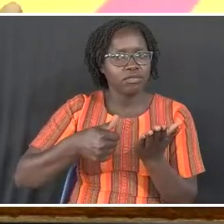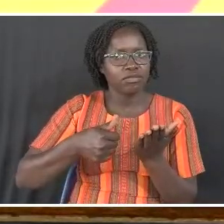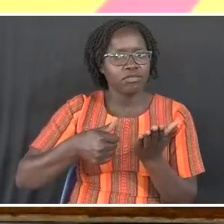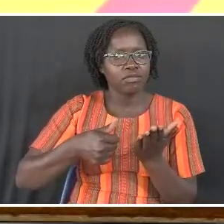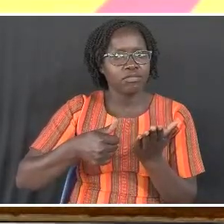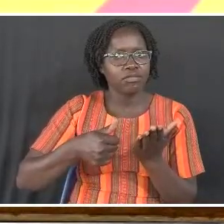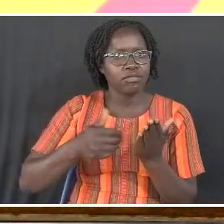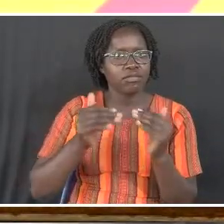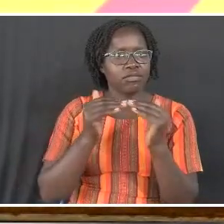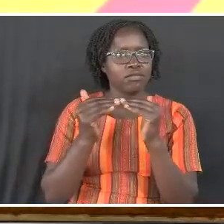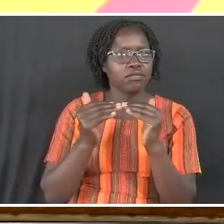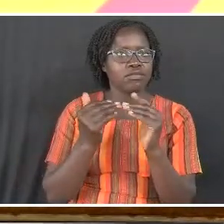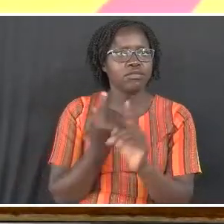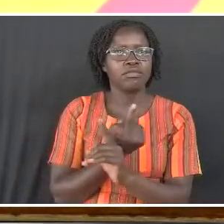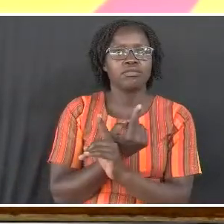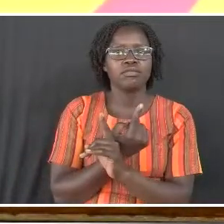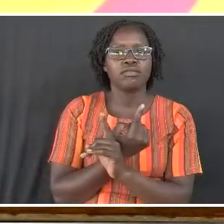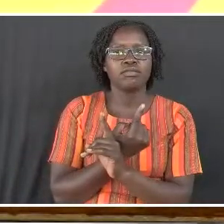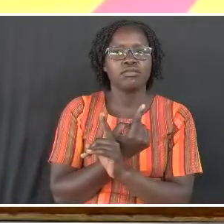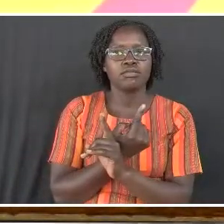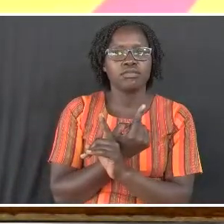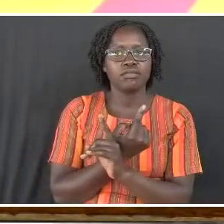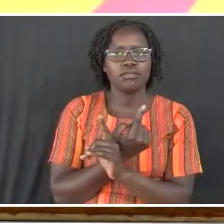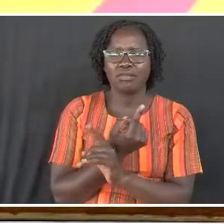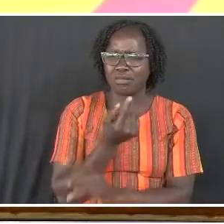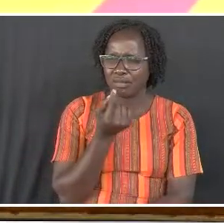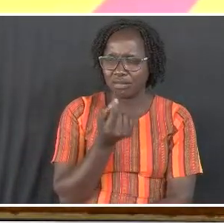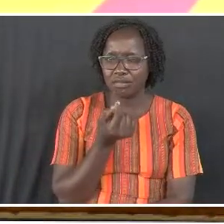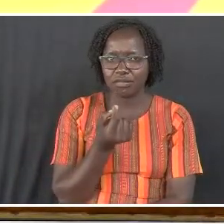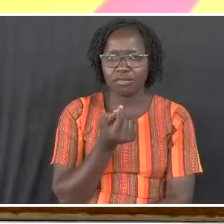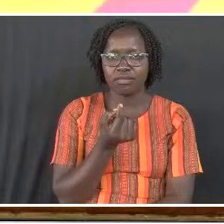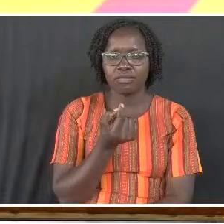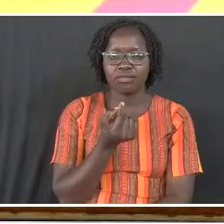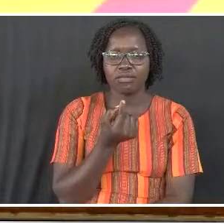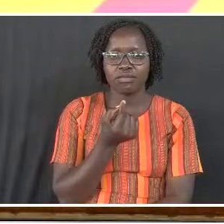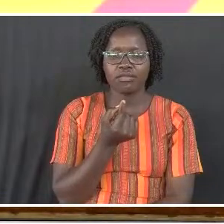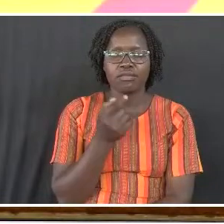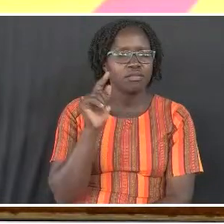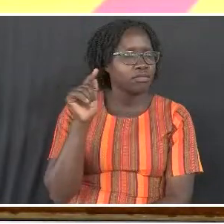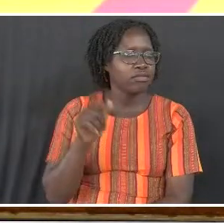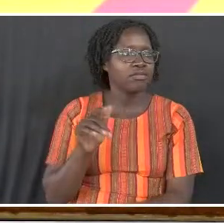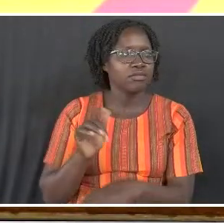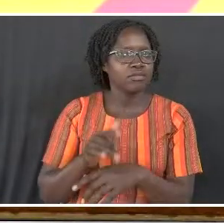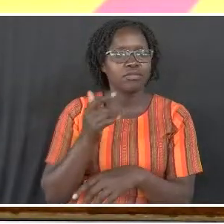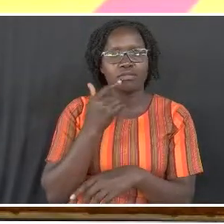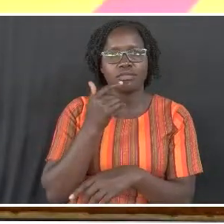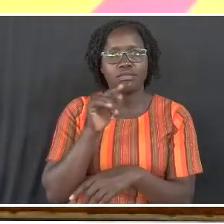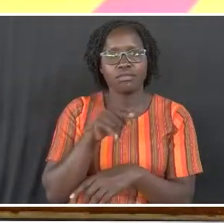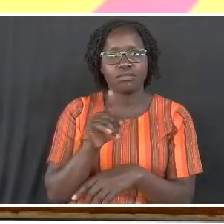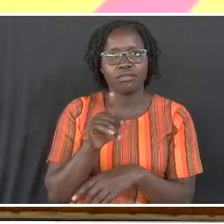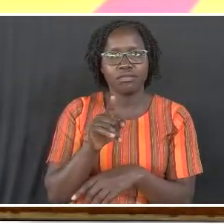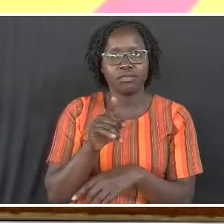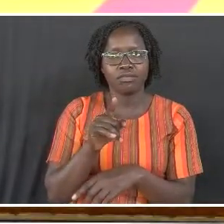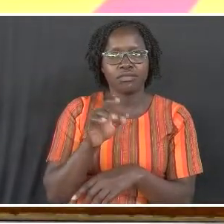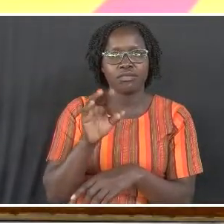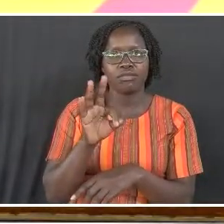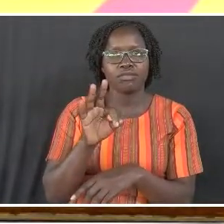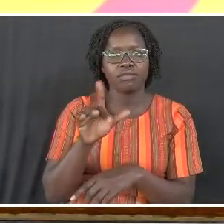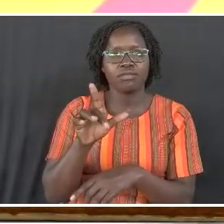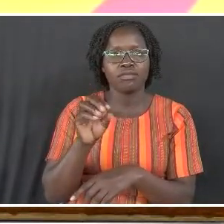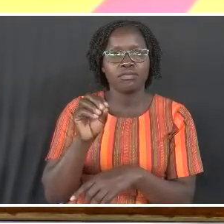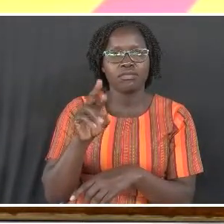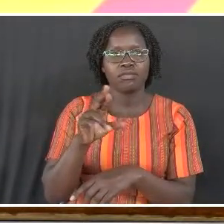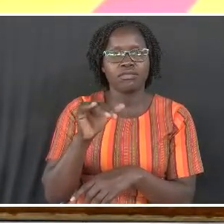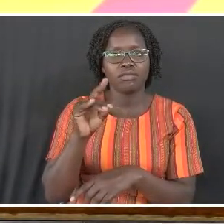fluorides levels, the levels are very, very minimal. So they won't affect your teeth. Because again, fluoride is